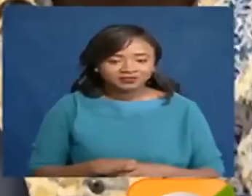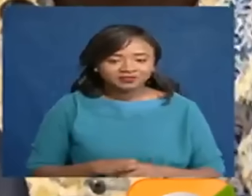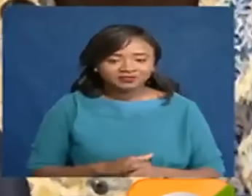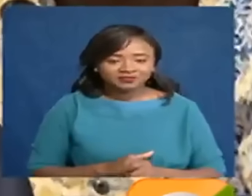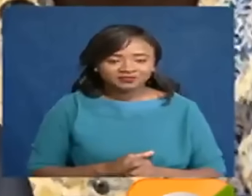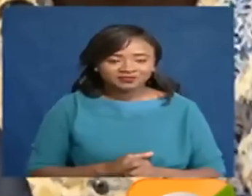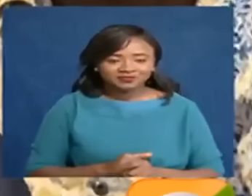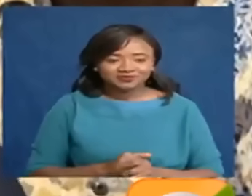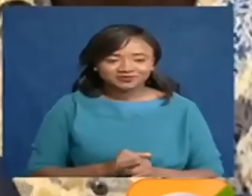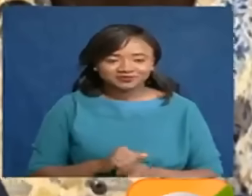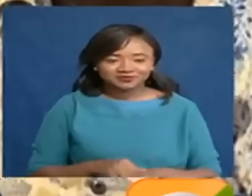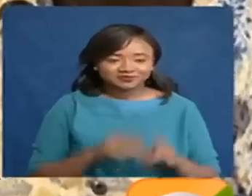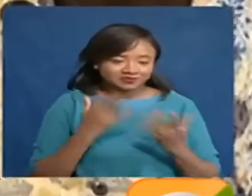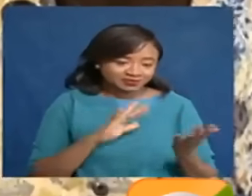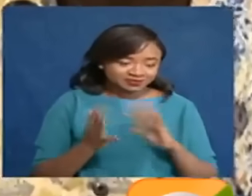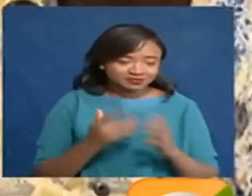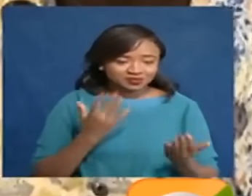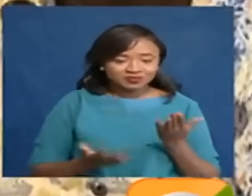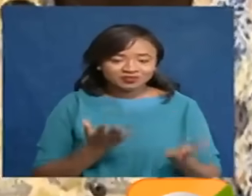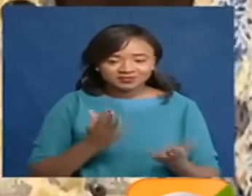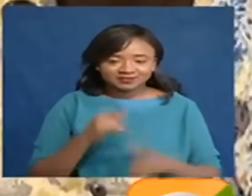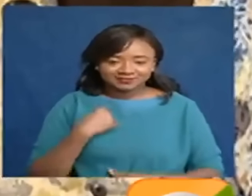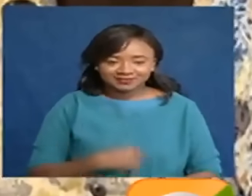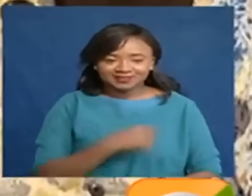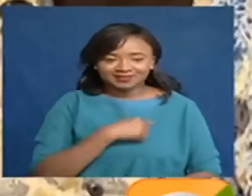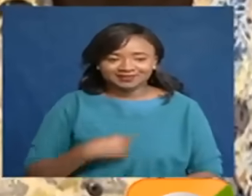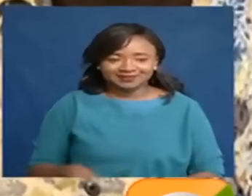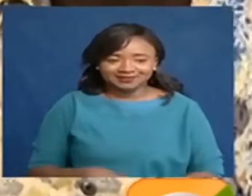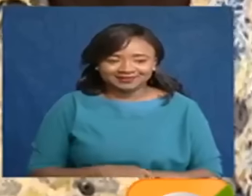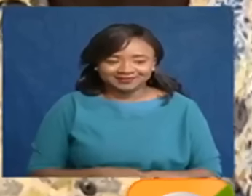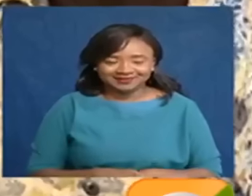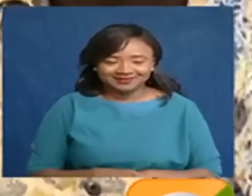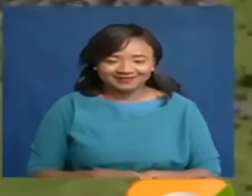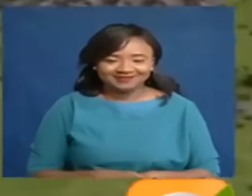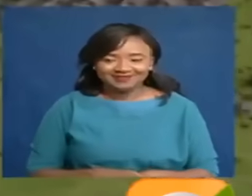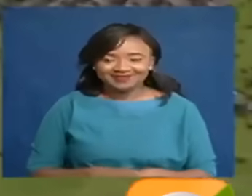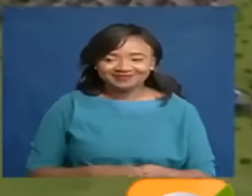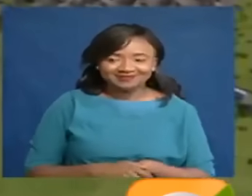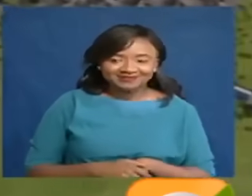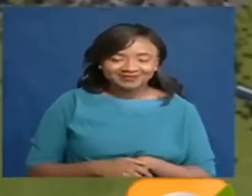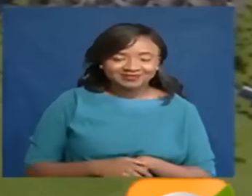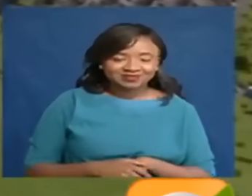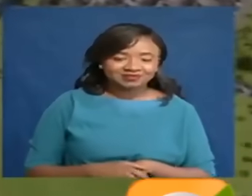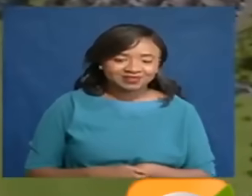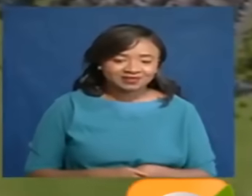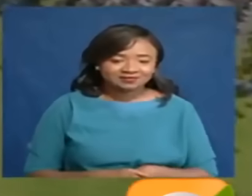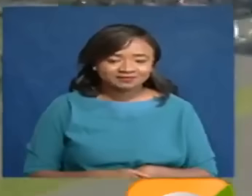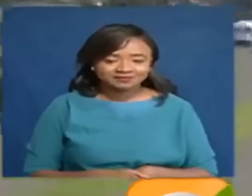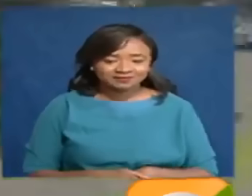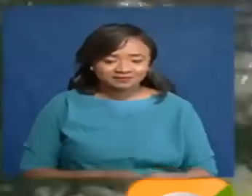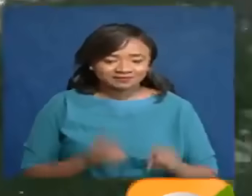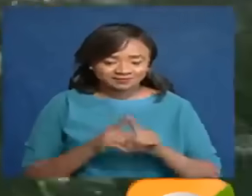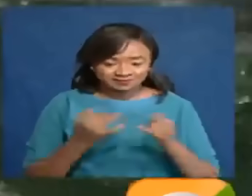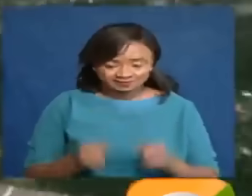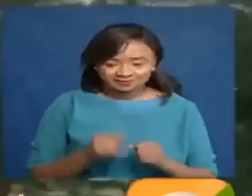let them own up that they made some mistakes. But do not begin to condemn innocent. With the Adanis now forced to take